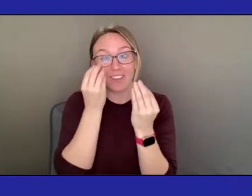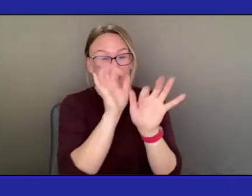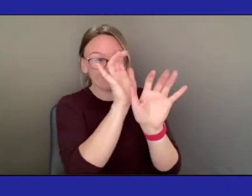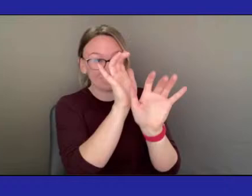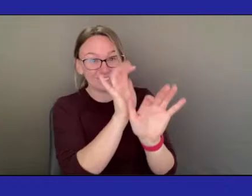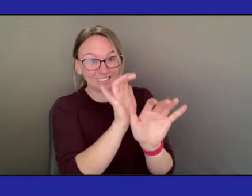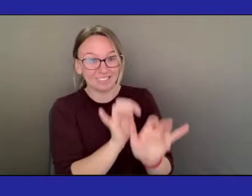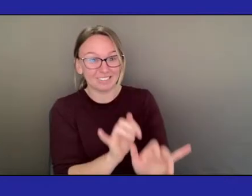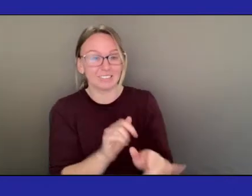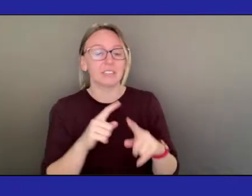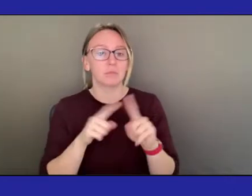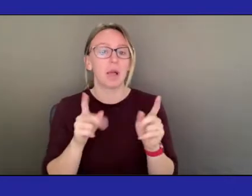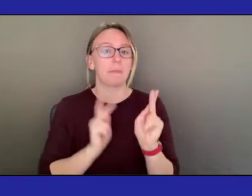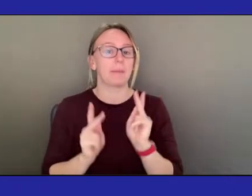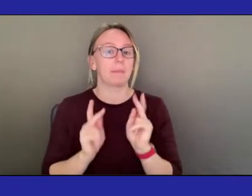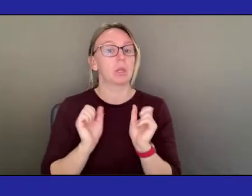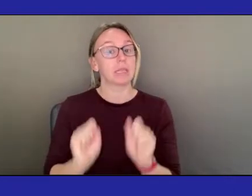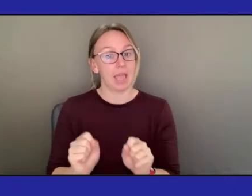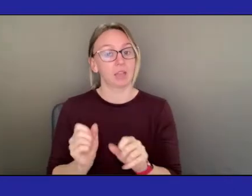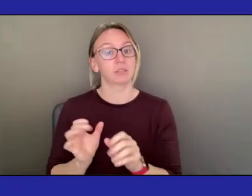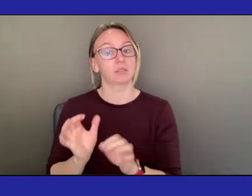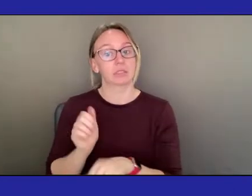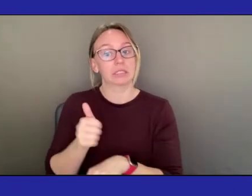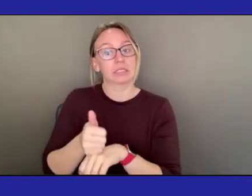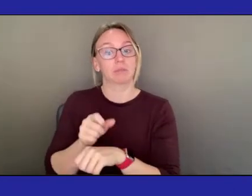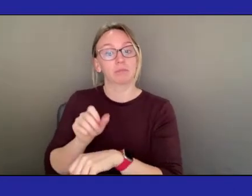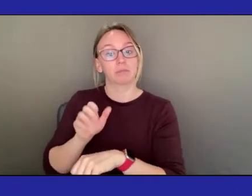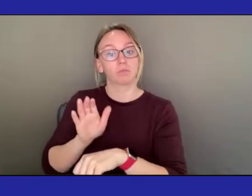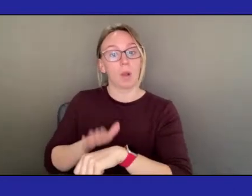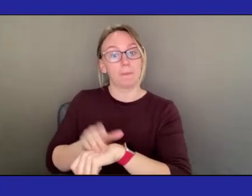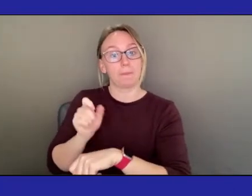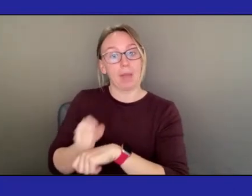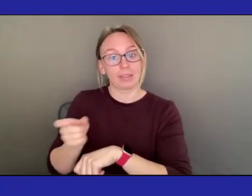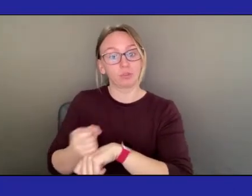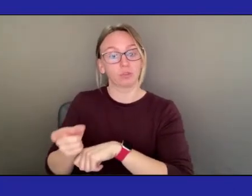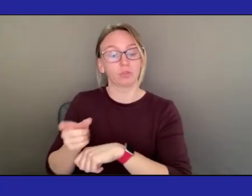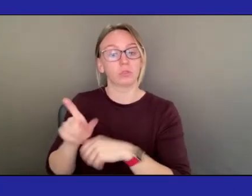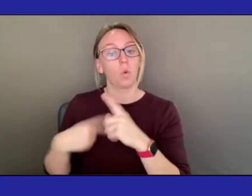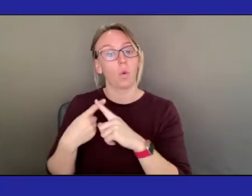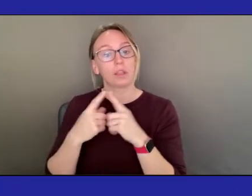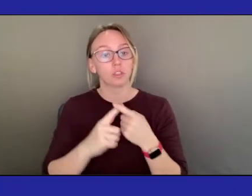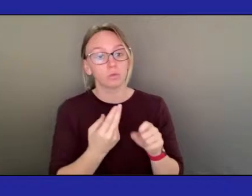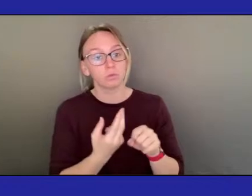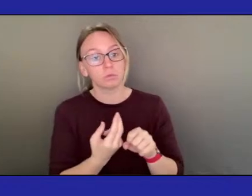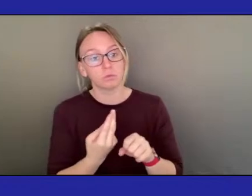people can get reminders in terms of like when to take their medication. So it's a lot of